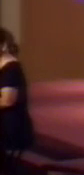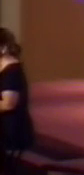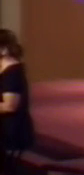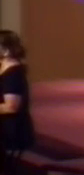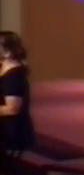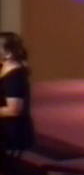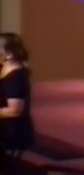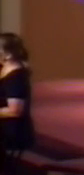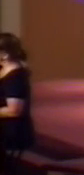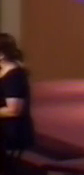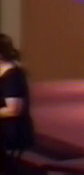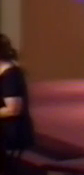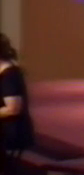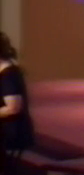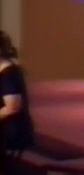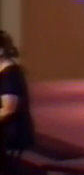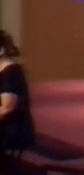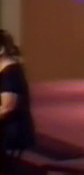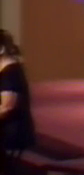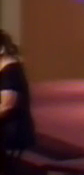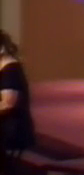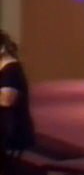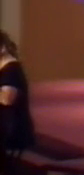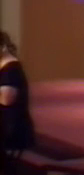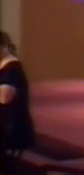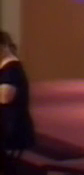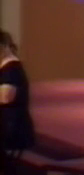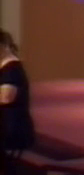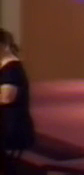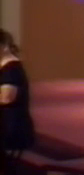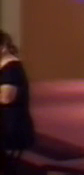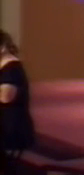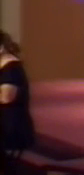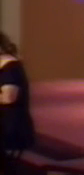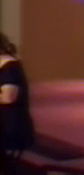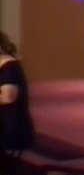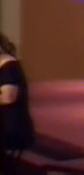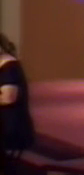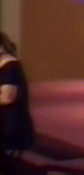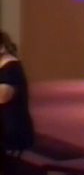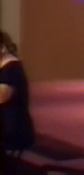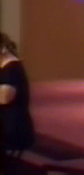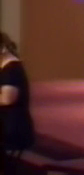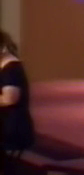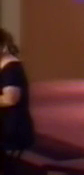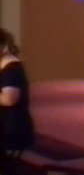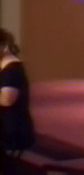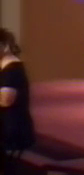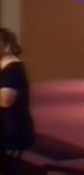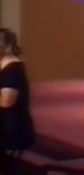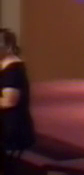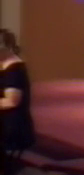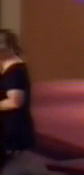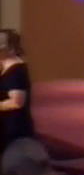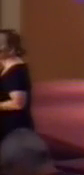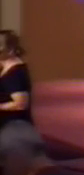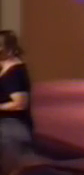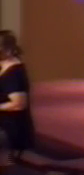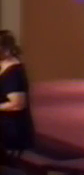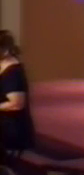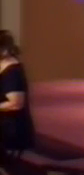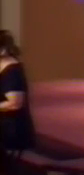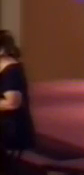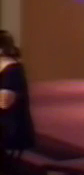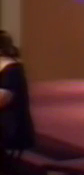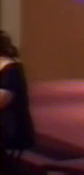teeth. And but if he's got a good attitude, good sense of humor, and I know he cares for me, he can say this is my pleasure if he wants. It's all in the